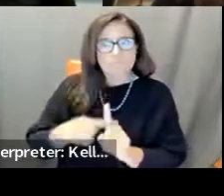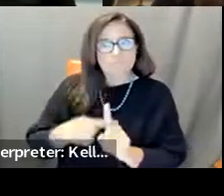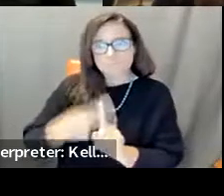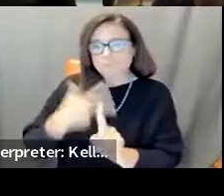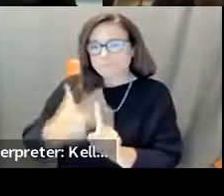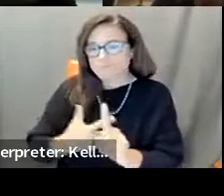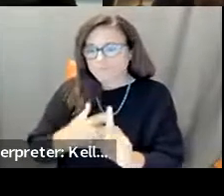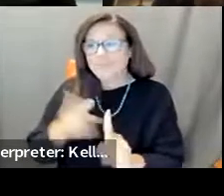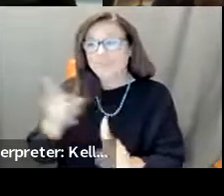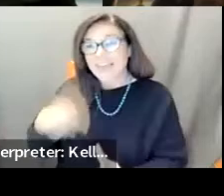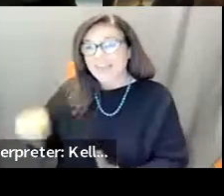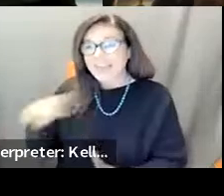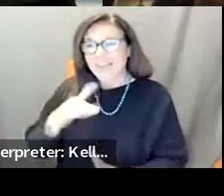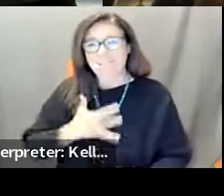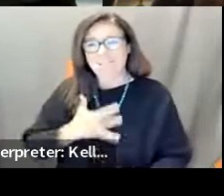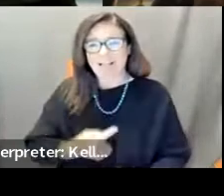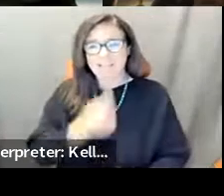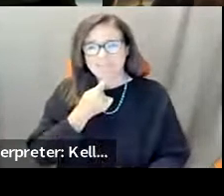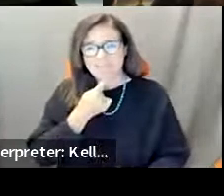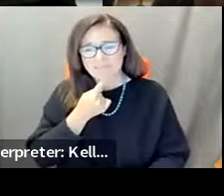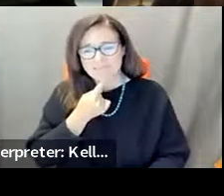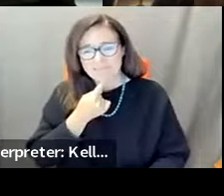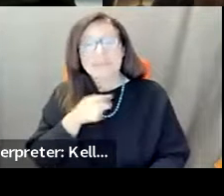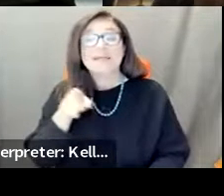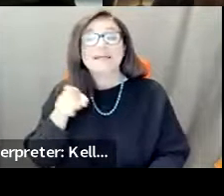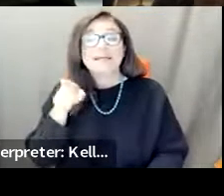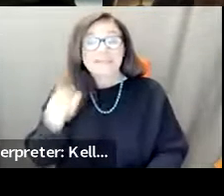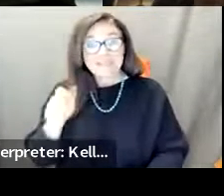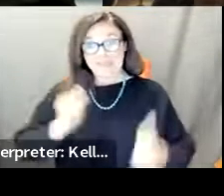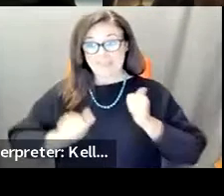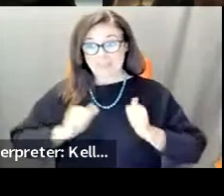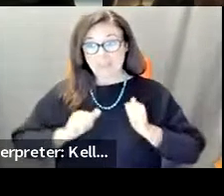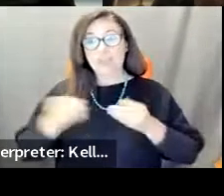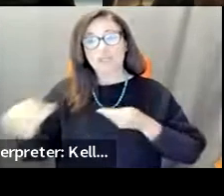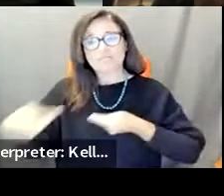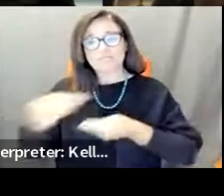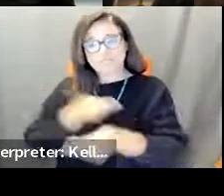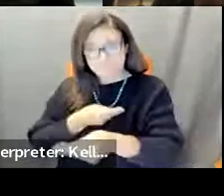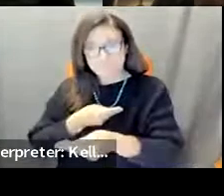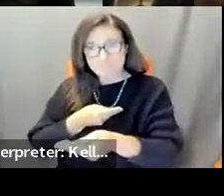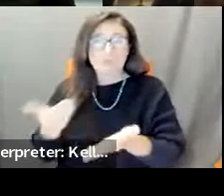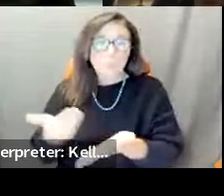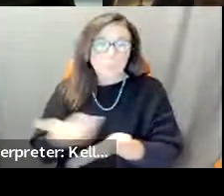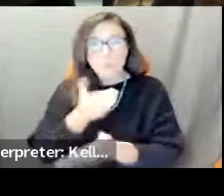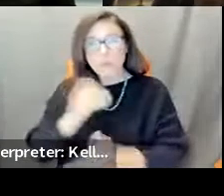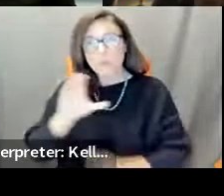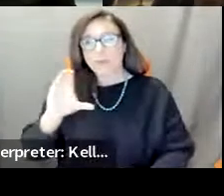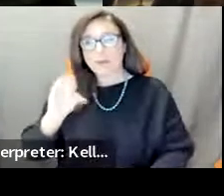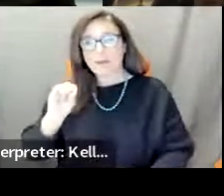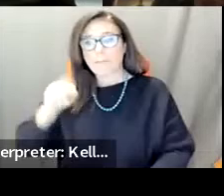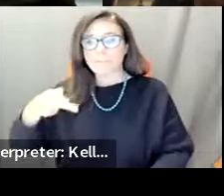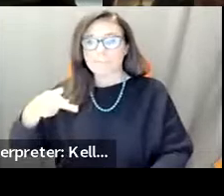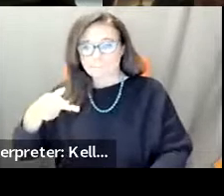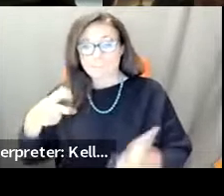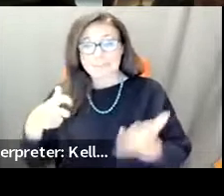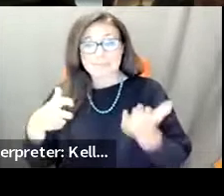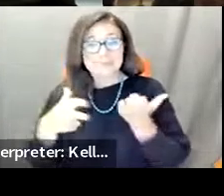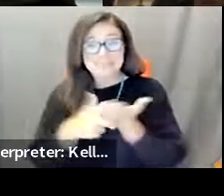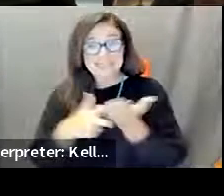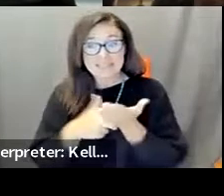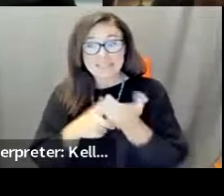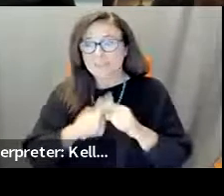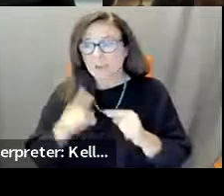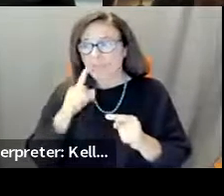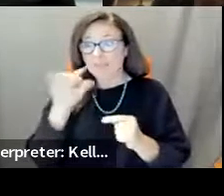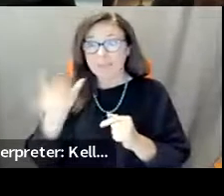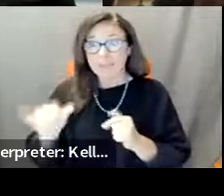They did offer me comp tickets, but the performance was a week later, and I couldn't take the time to rearrange my schedule to